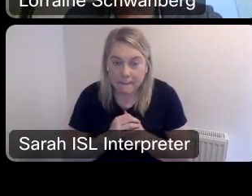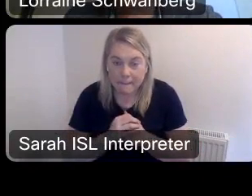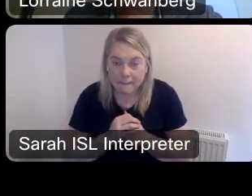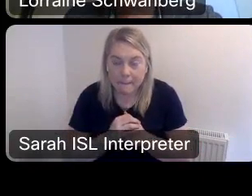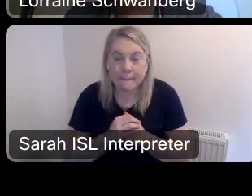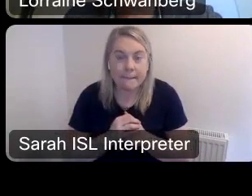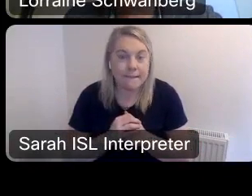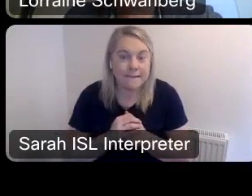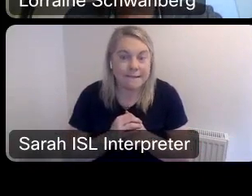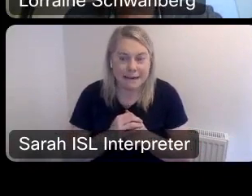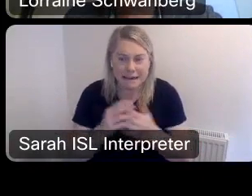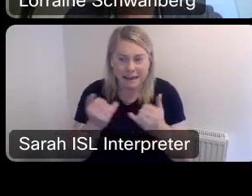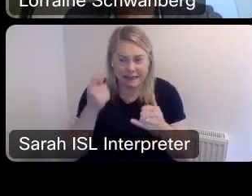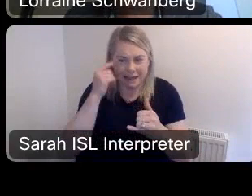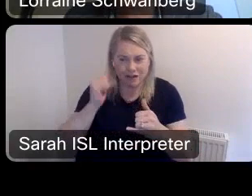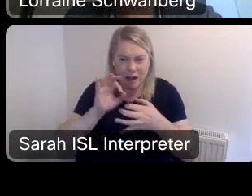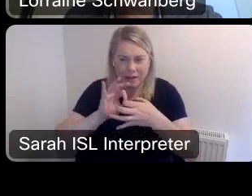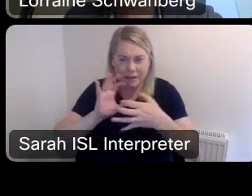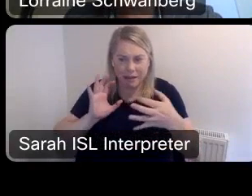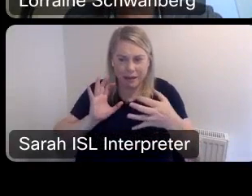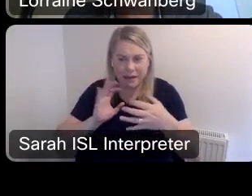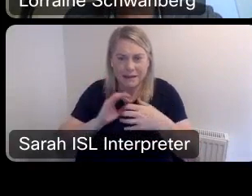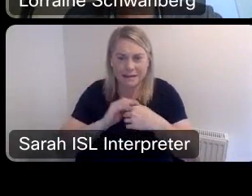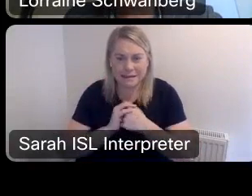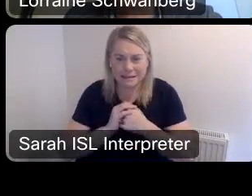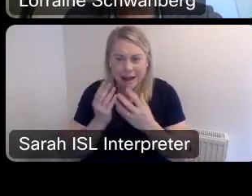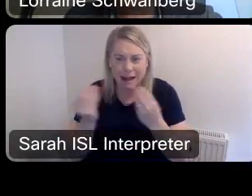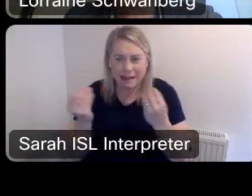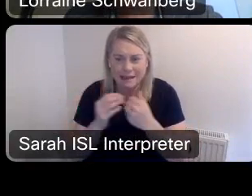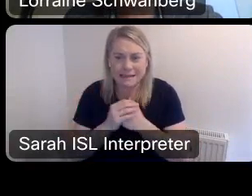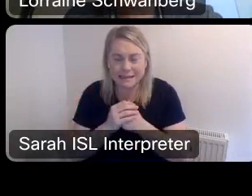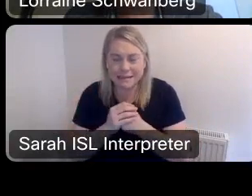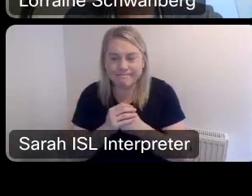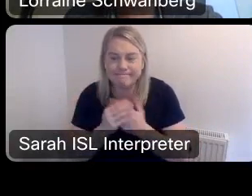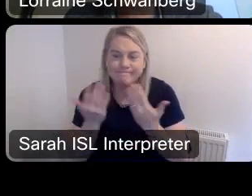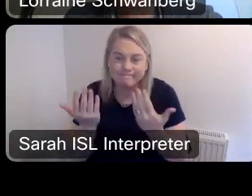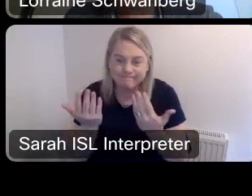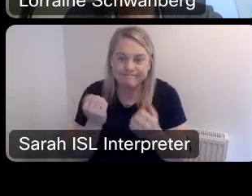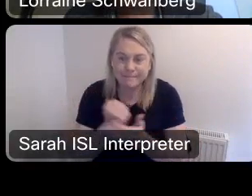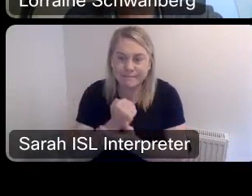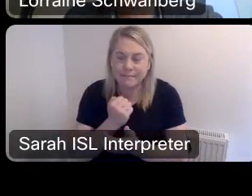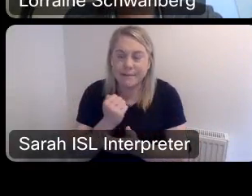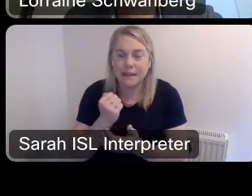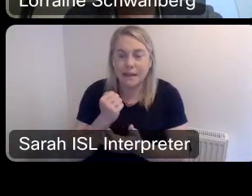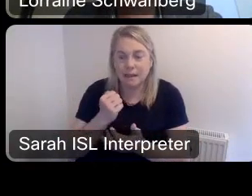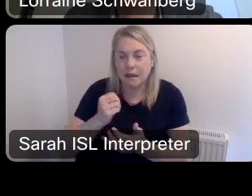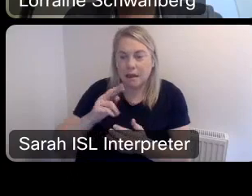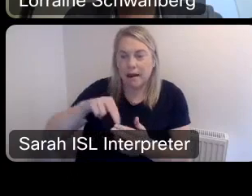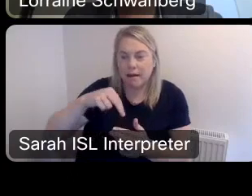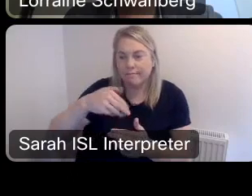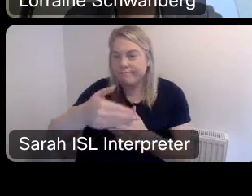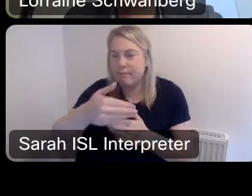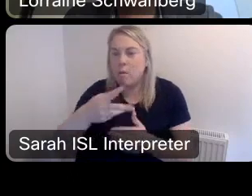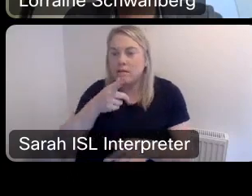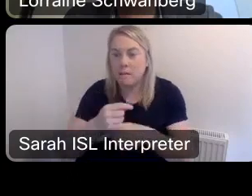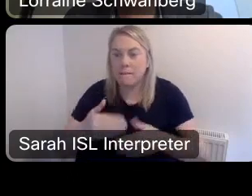I fear we may have lost John again. Oh, we're really jinxed. We'll have to bring John back when we look at the maternity obstetric